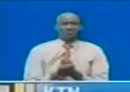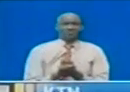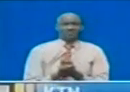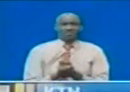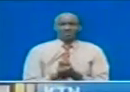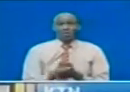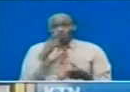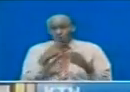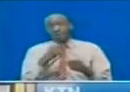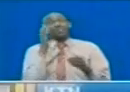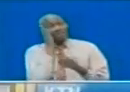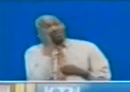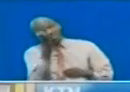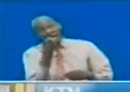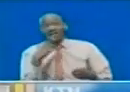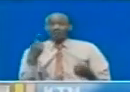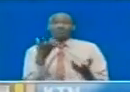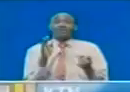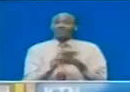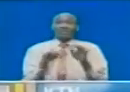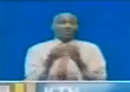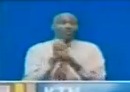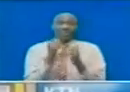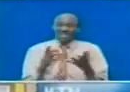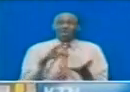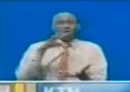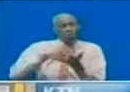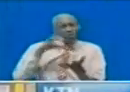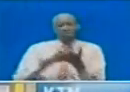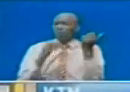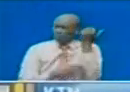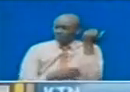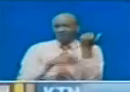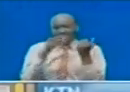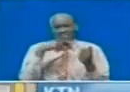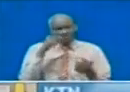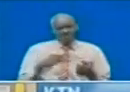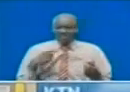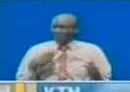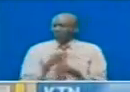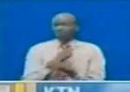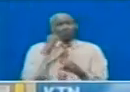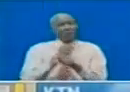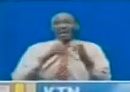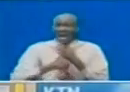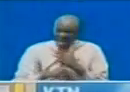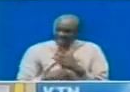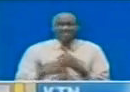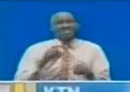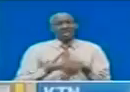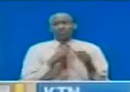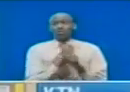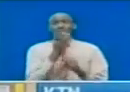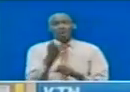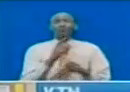maybe sleeping on his duty? These unfriendly conditions have seen the officers be less vigilant and effective in carrying out their duty